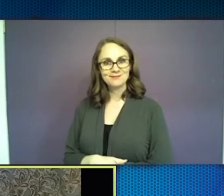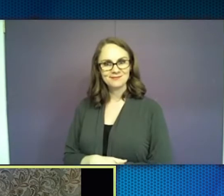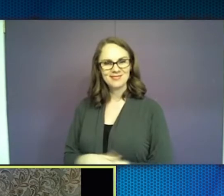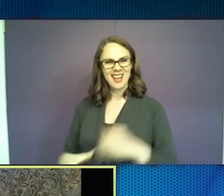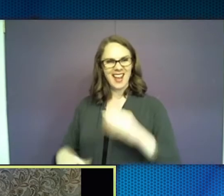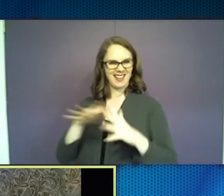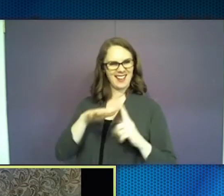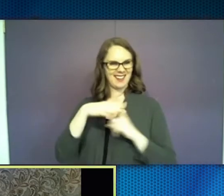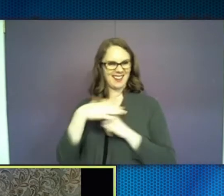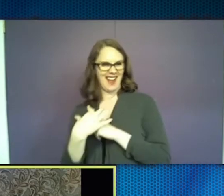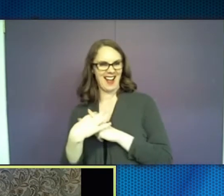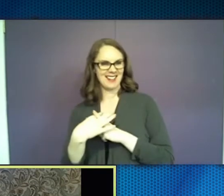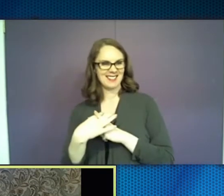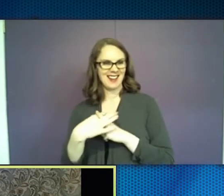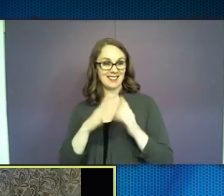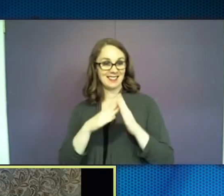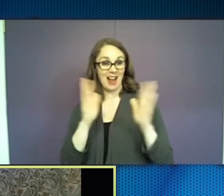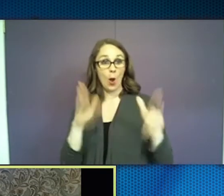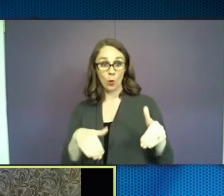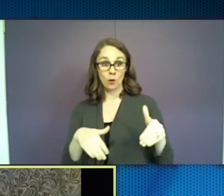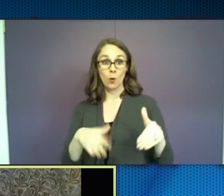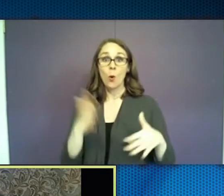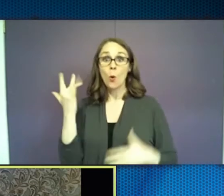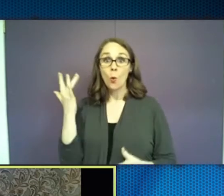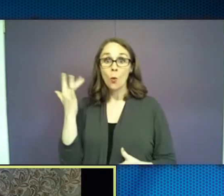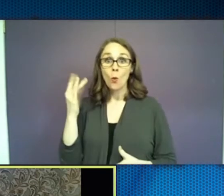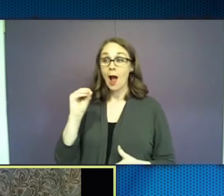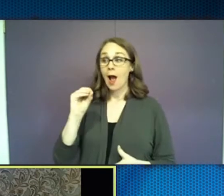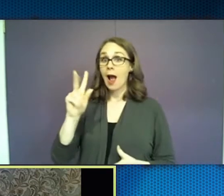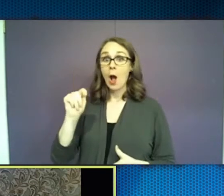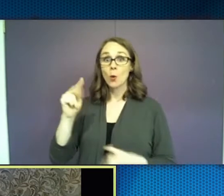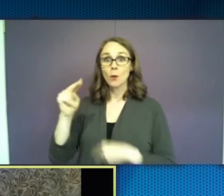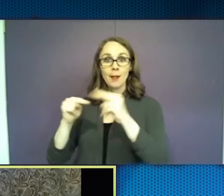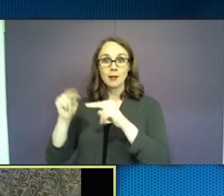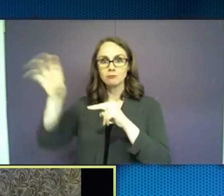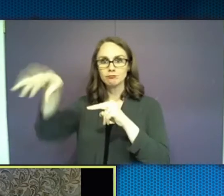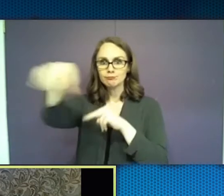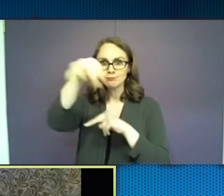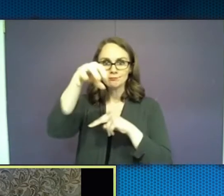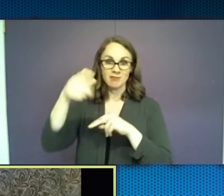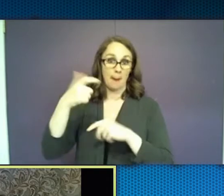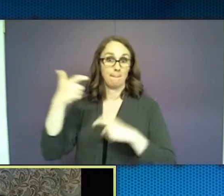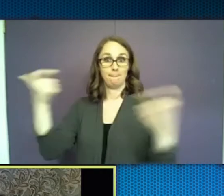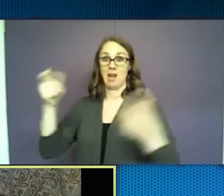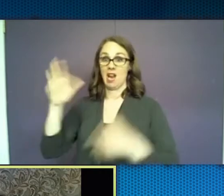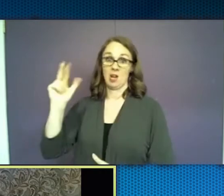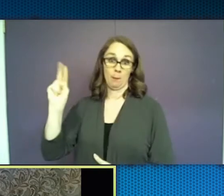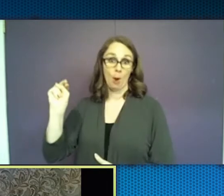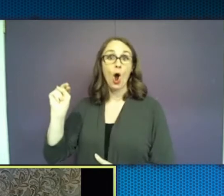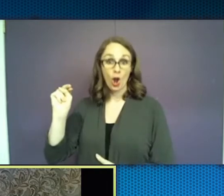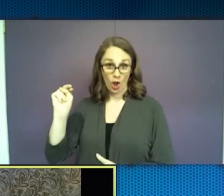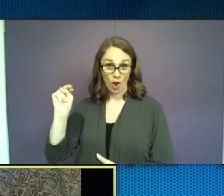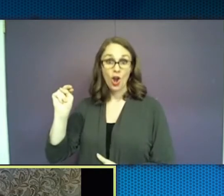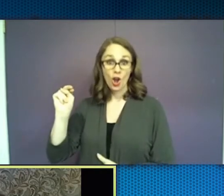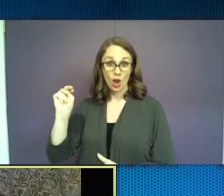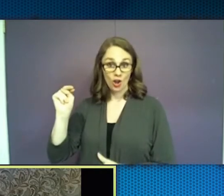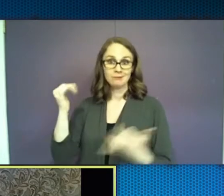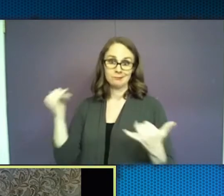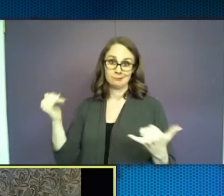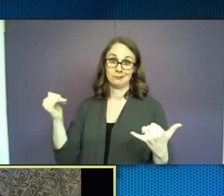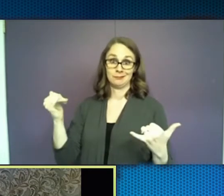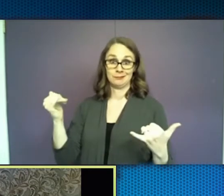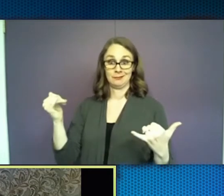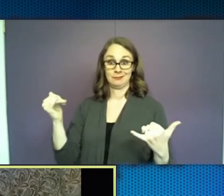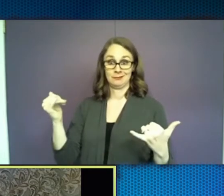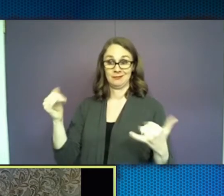context to the house, especially because the outbuildings, including a large barn that is now like would